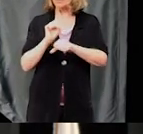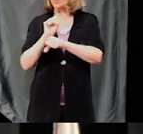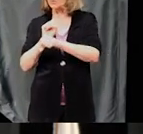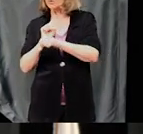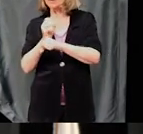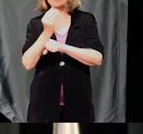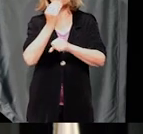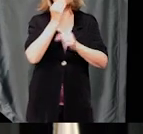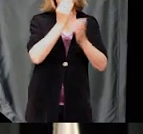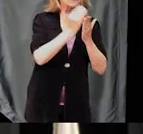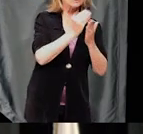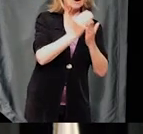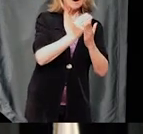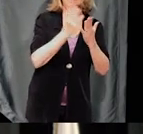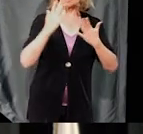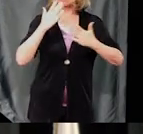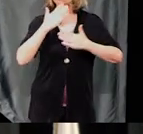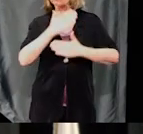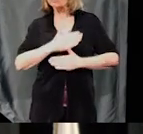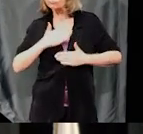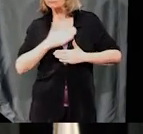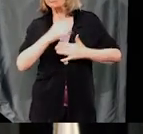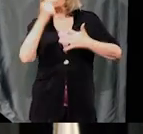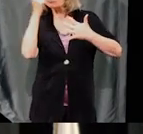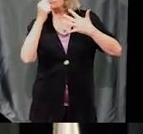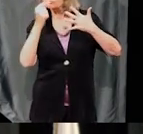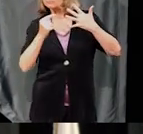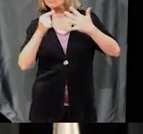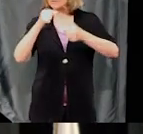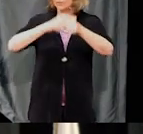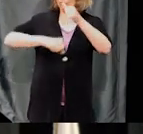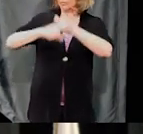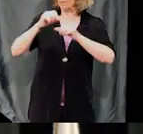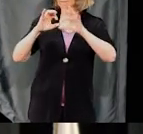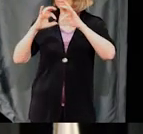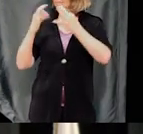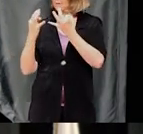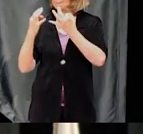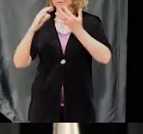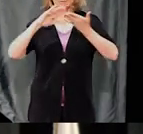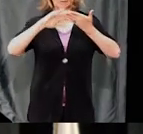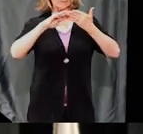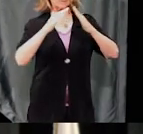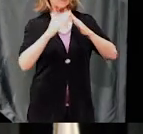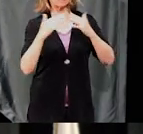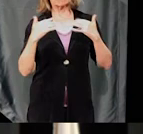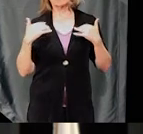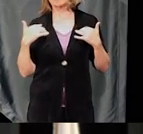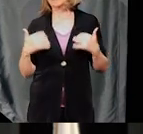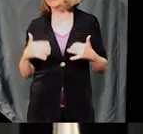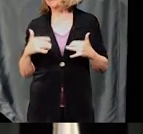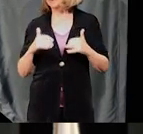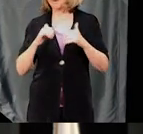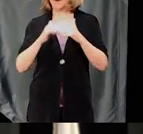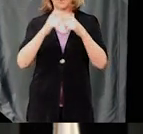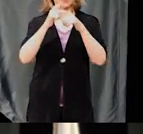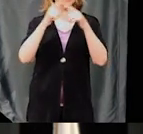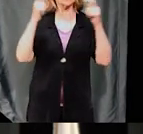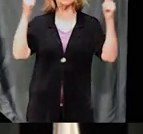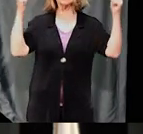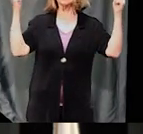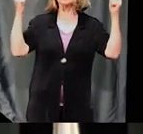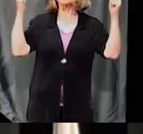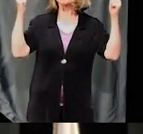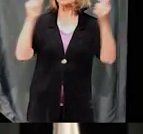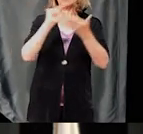shop, participate in recreational activities, interact with our family and community, and clearly how we are celebrating this commencement, to